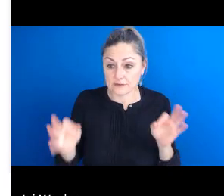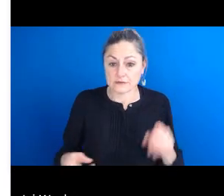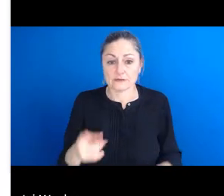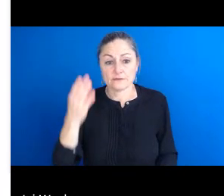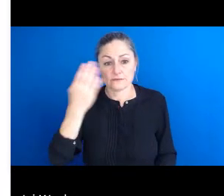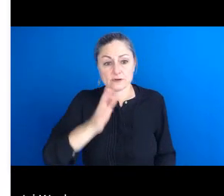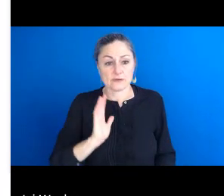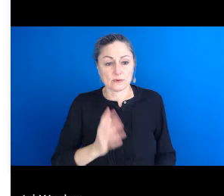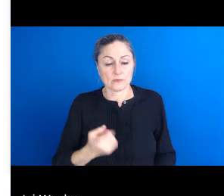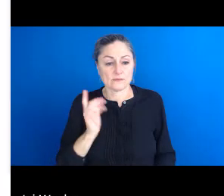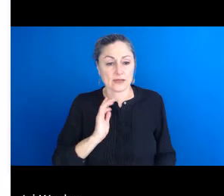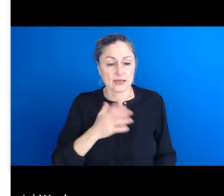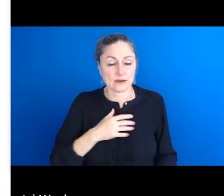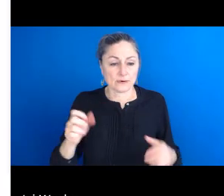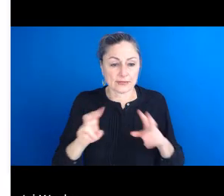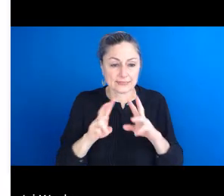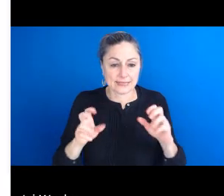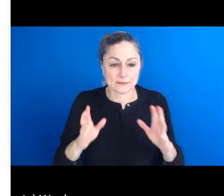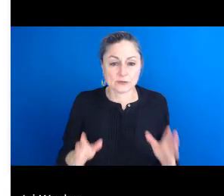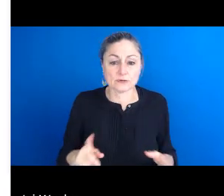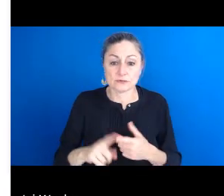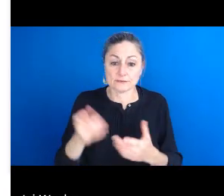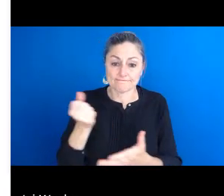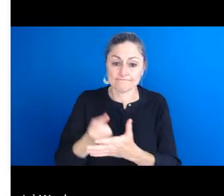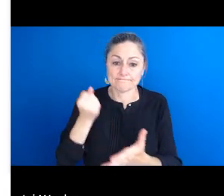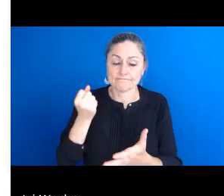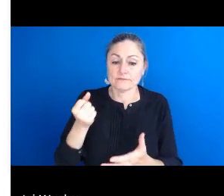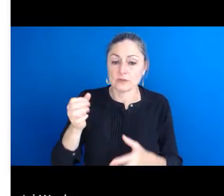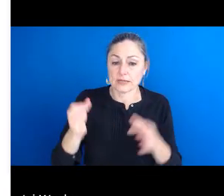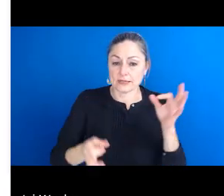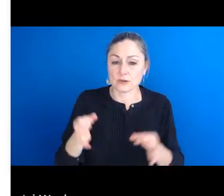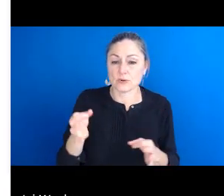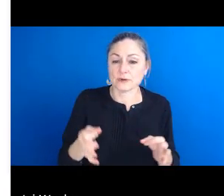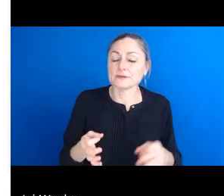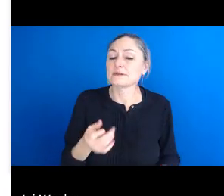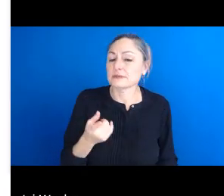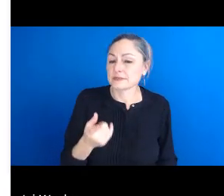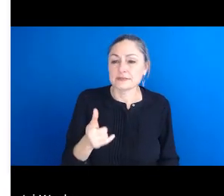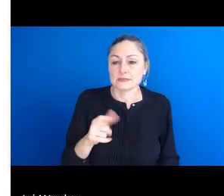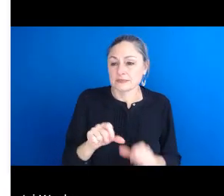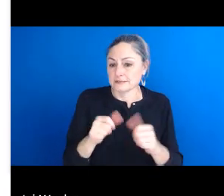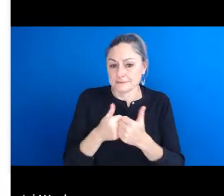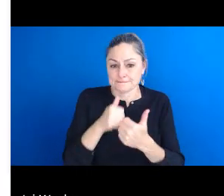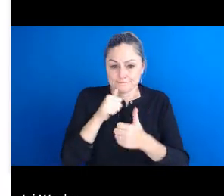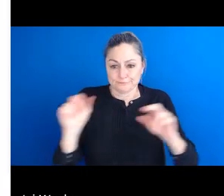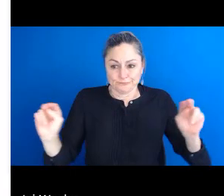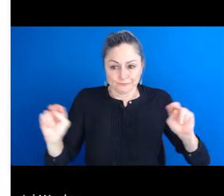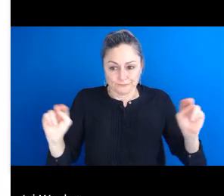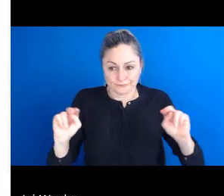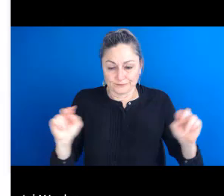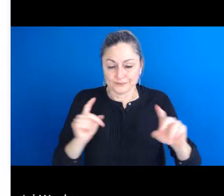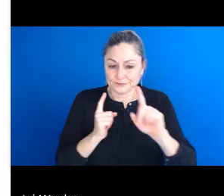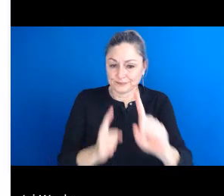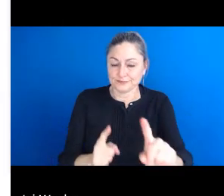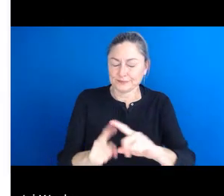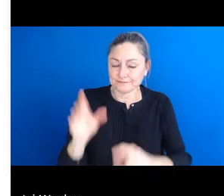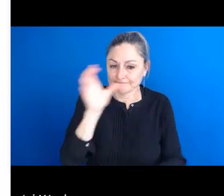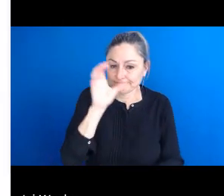or commissioners, or it might be filed in court. And at this point, our agency is no longer neutral. Our goal is to seek a remedy for